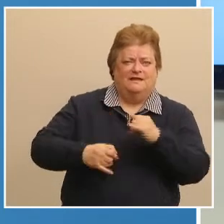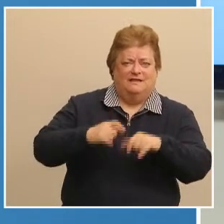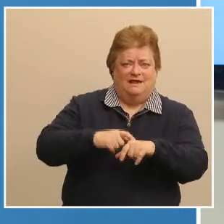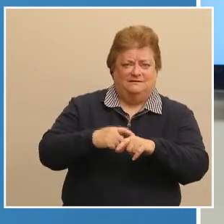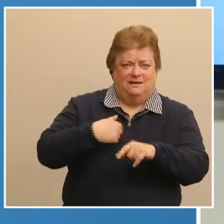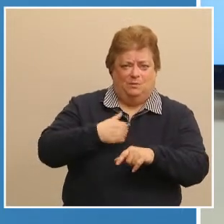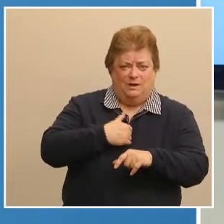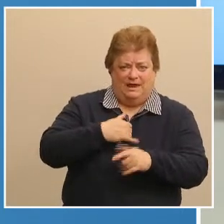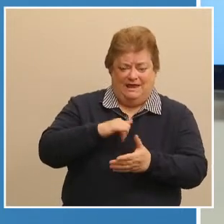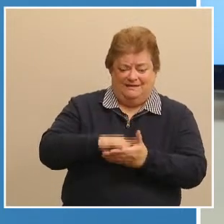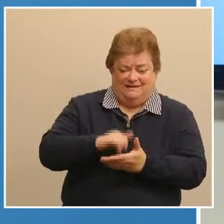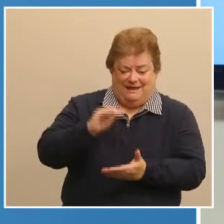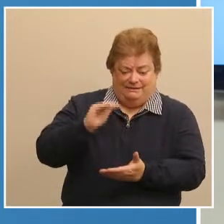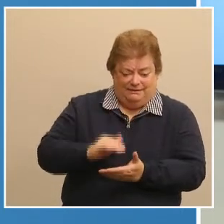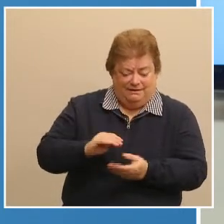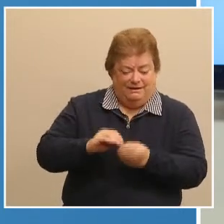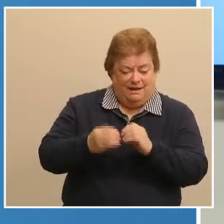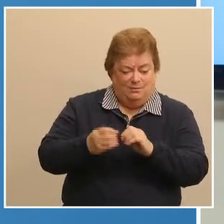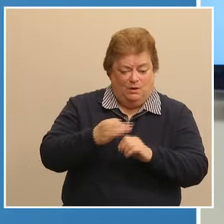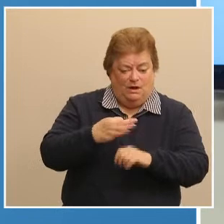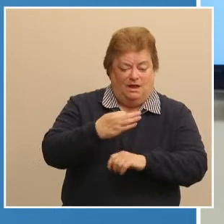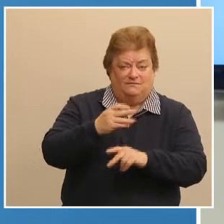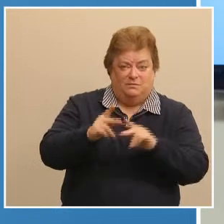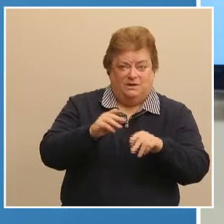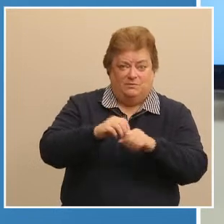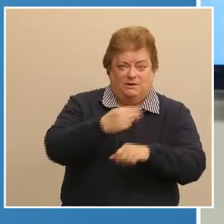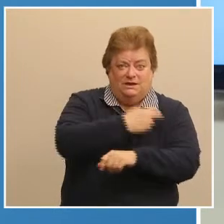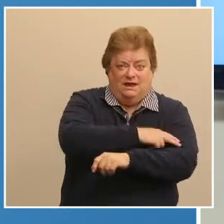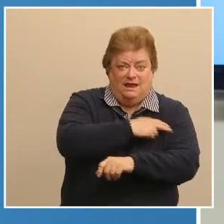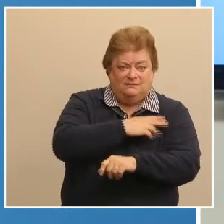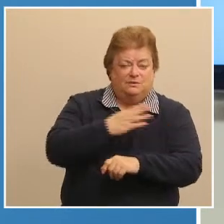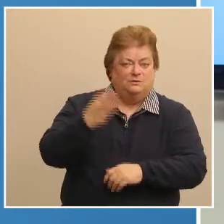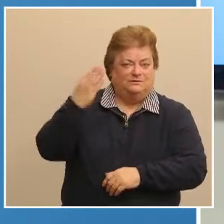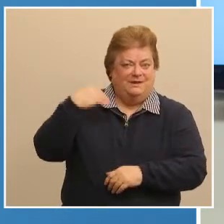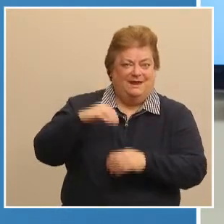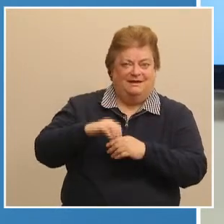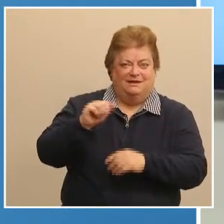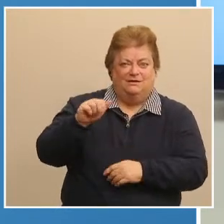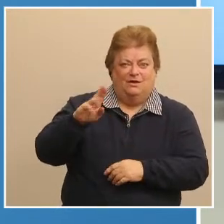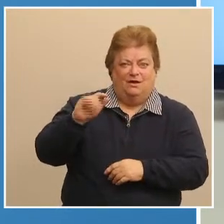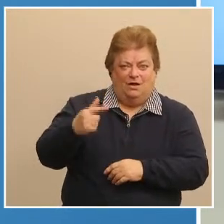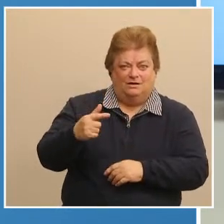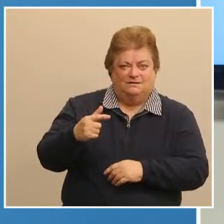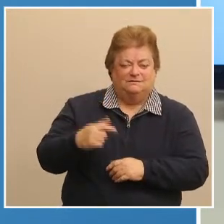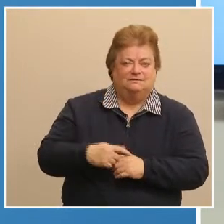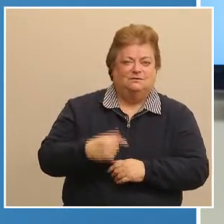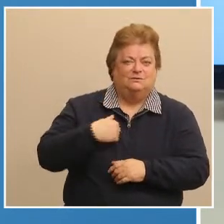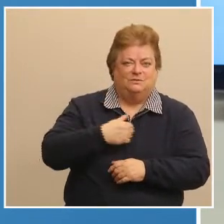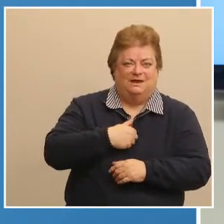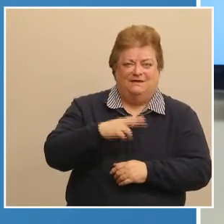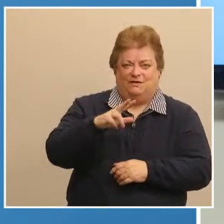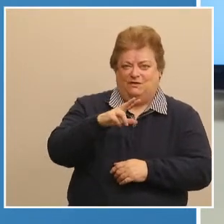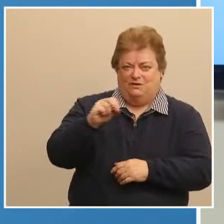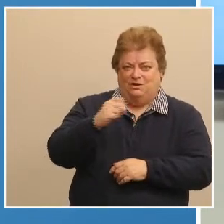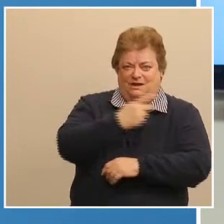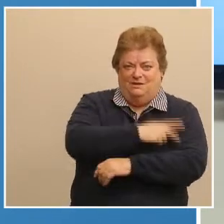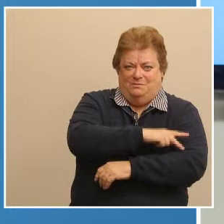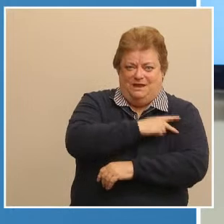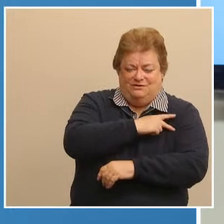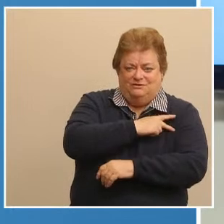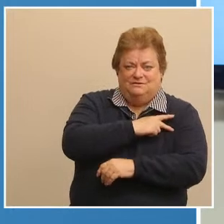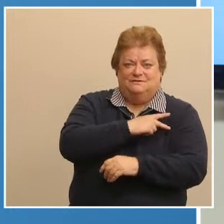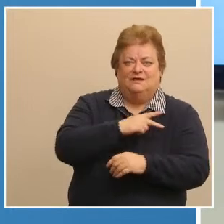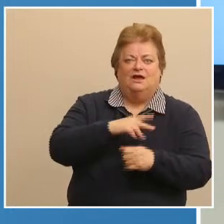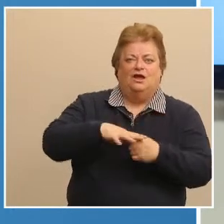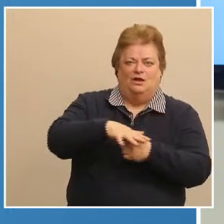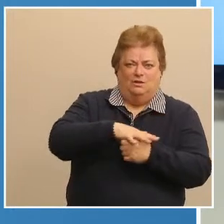we had this few COVID-19 hospitalizations was in August. Today, we have 30 COVID-19 patients